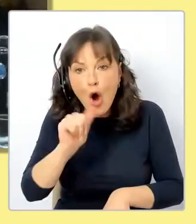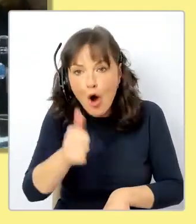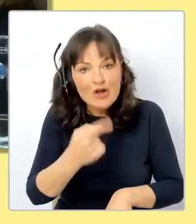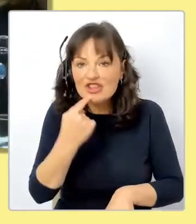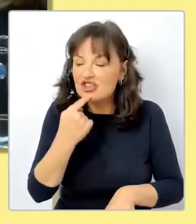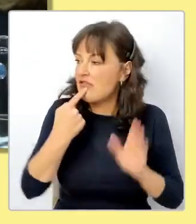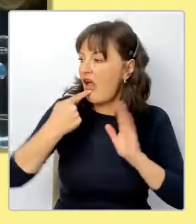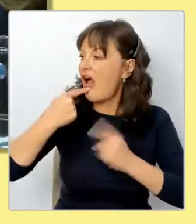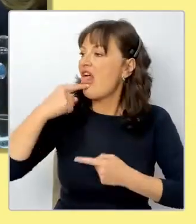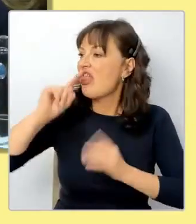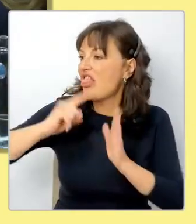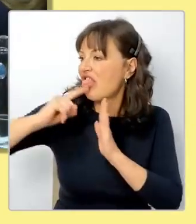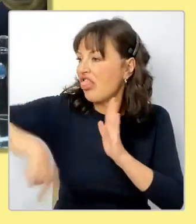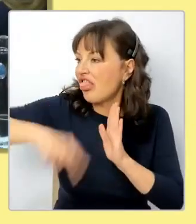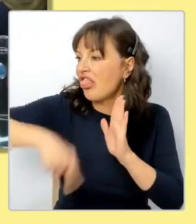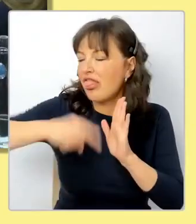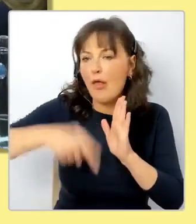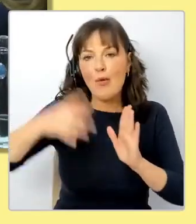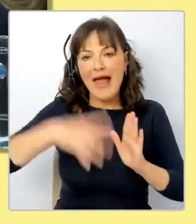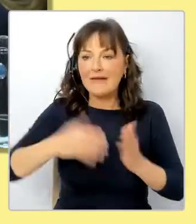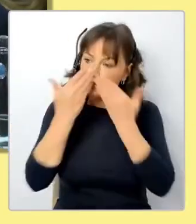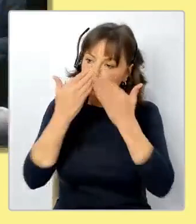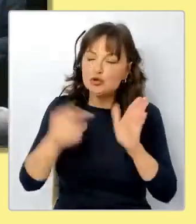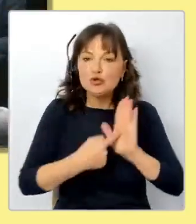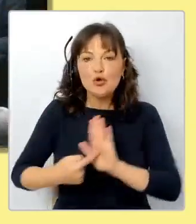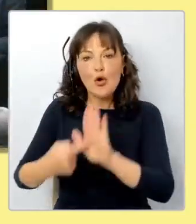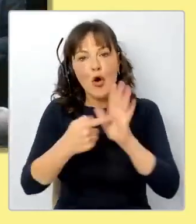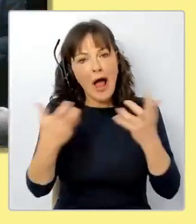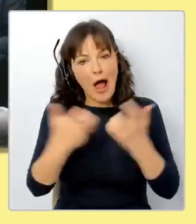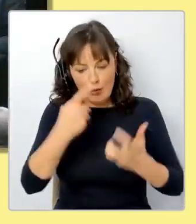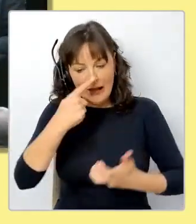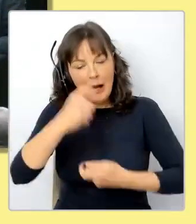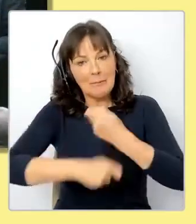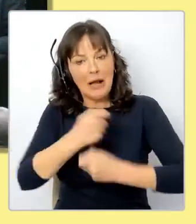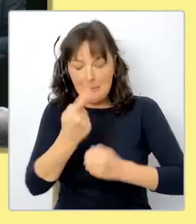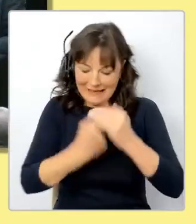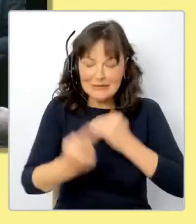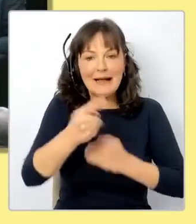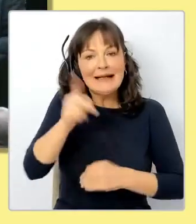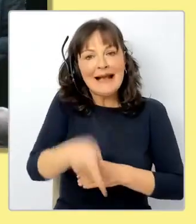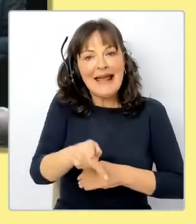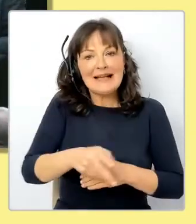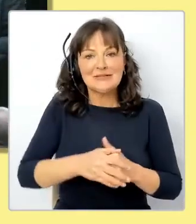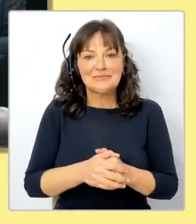how Scotland truly can be sovereign again. Hamza.